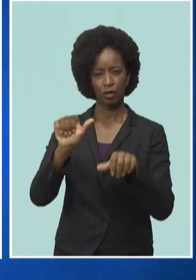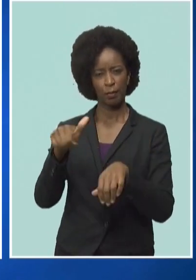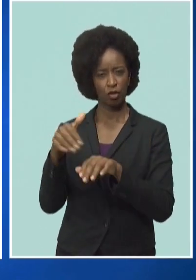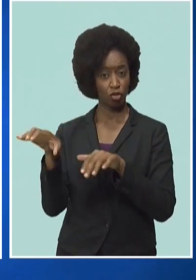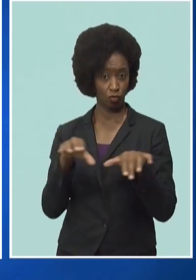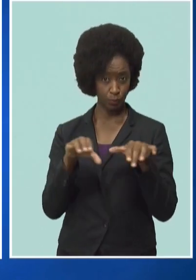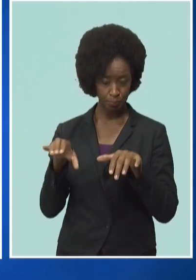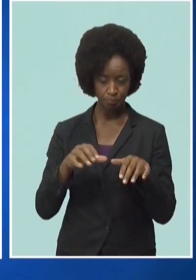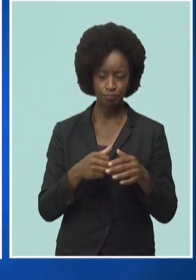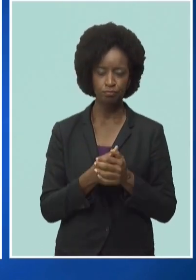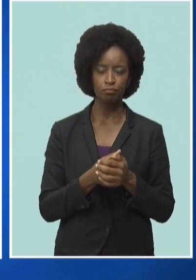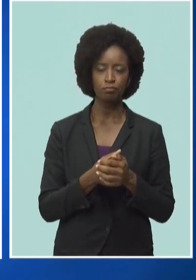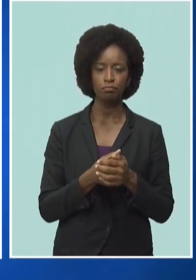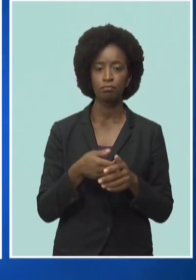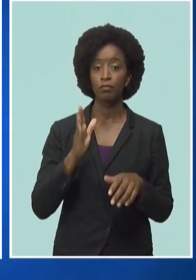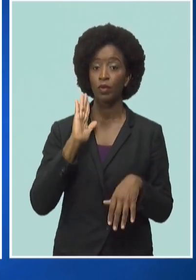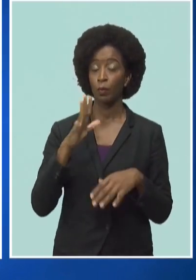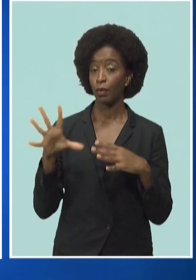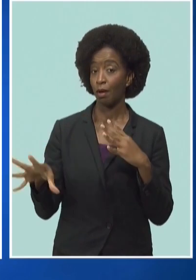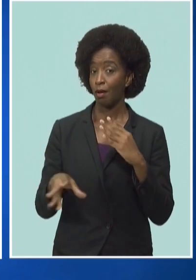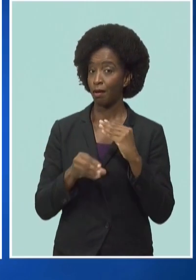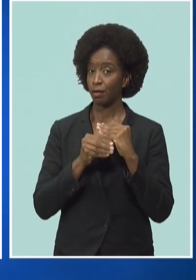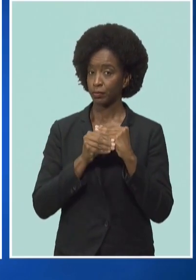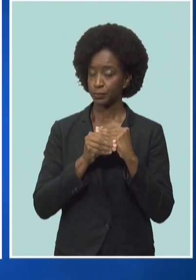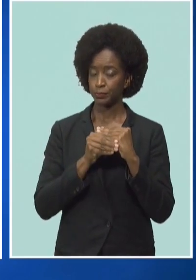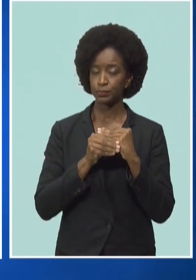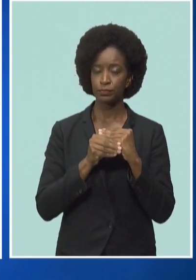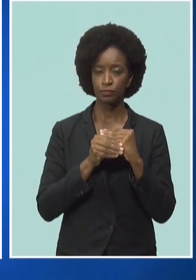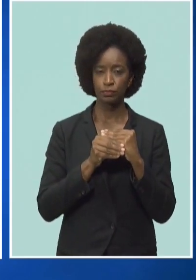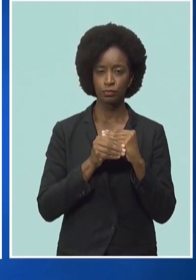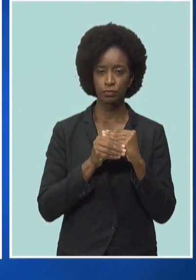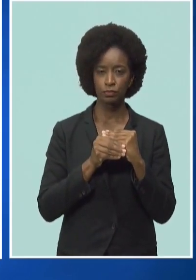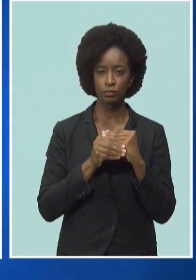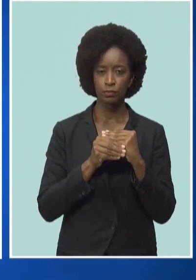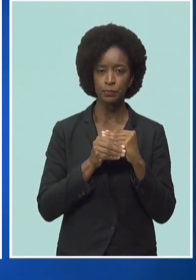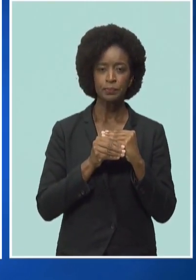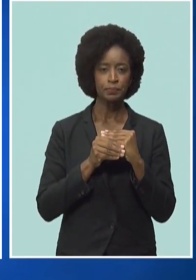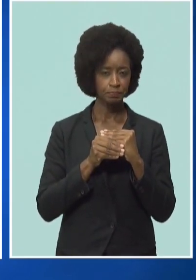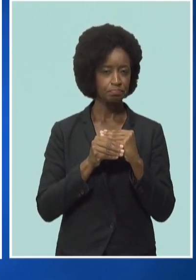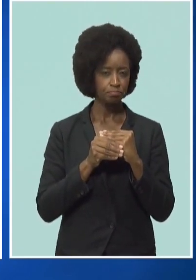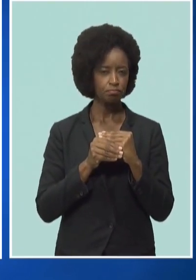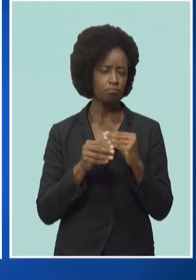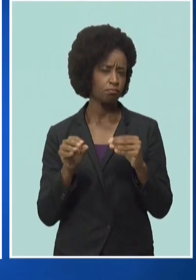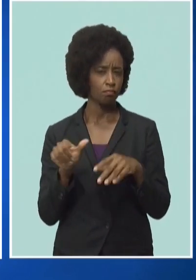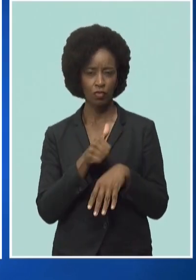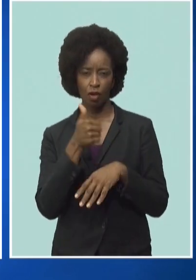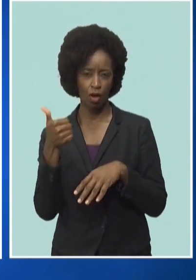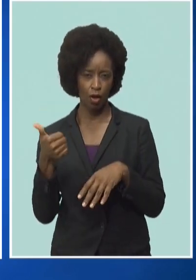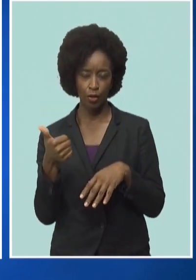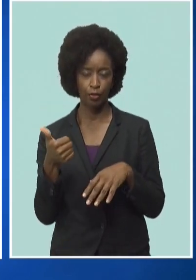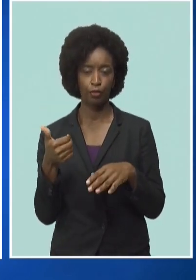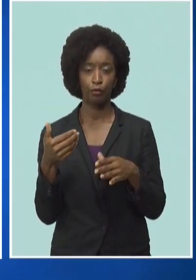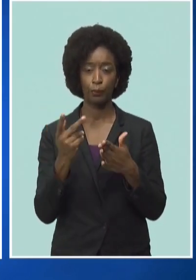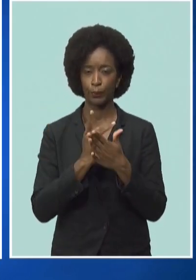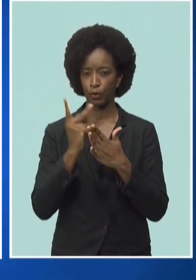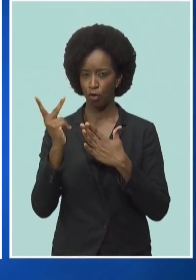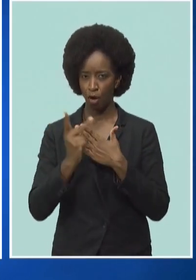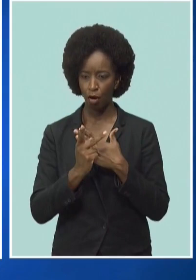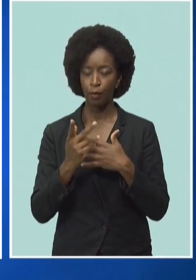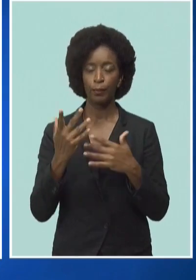of innovative, powerful programs after speaking to a number of stakeholders out there.